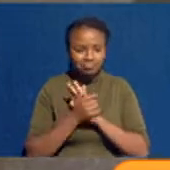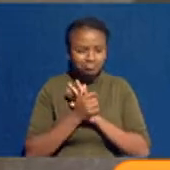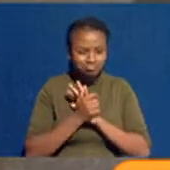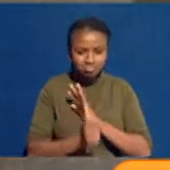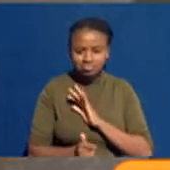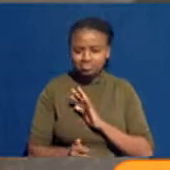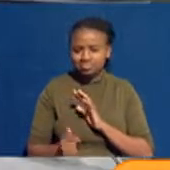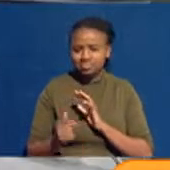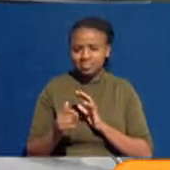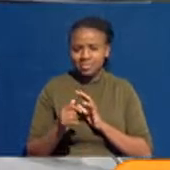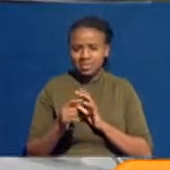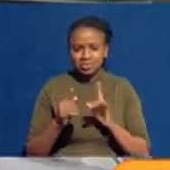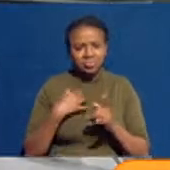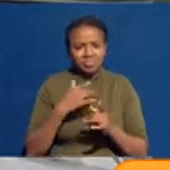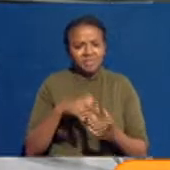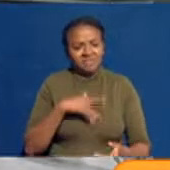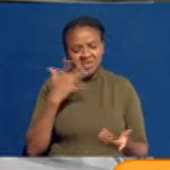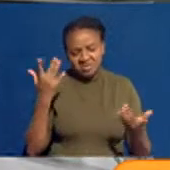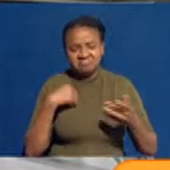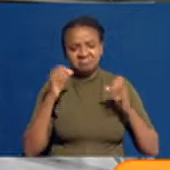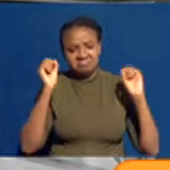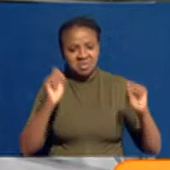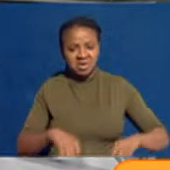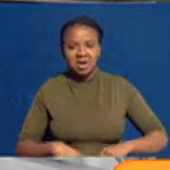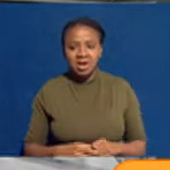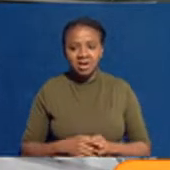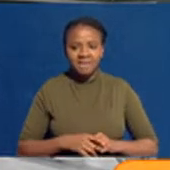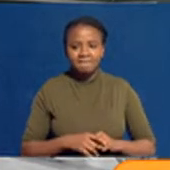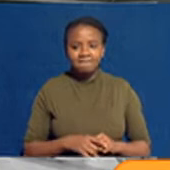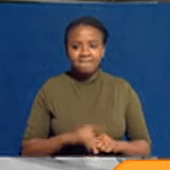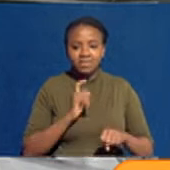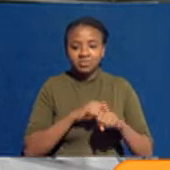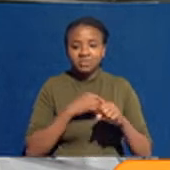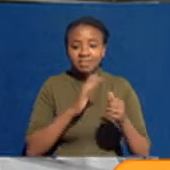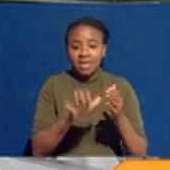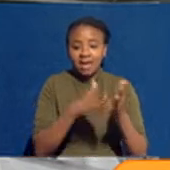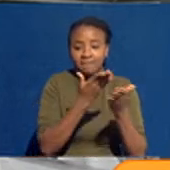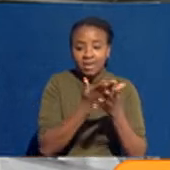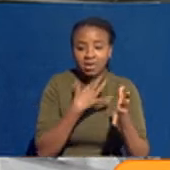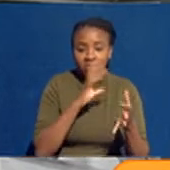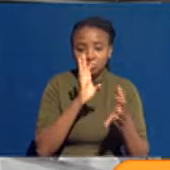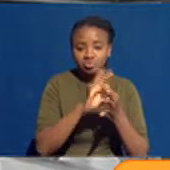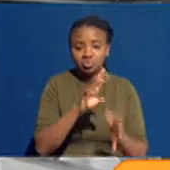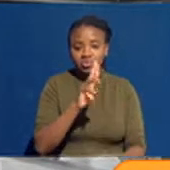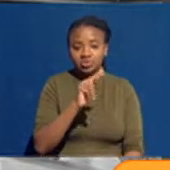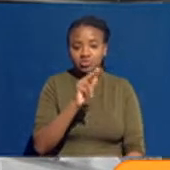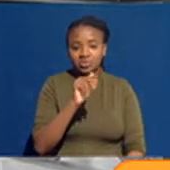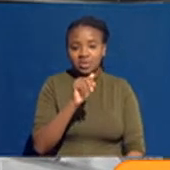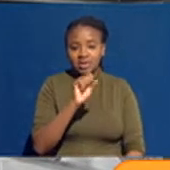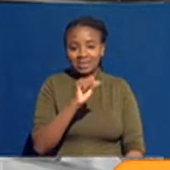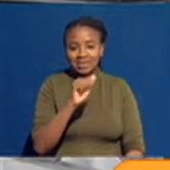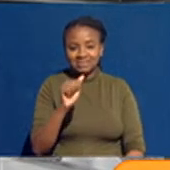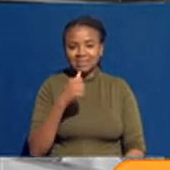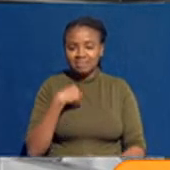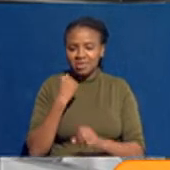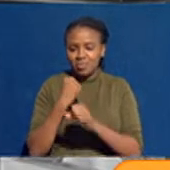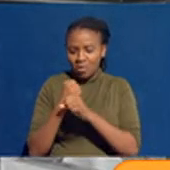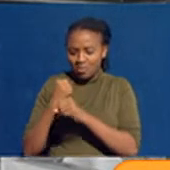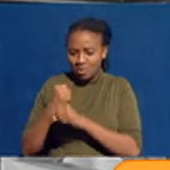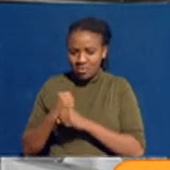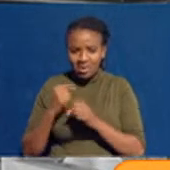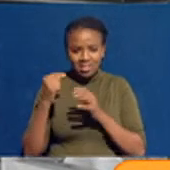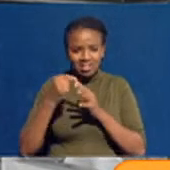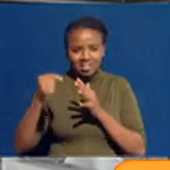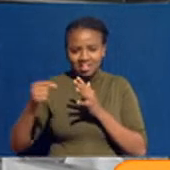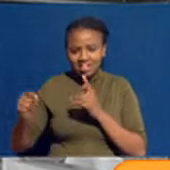me. So I assumed I'd go into space. By the time I applied to NASA, I had been around the block a number of times. What does that mean? I'd